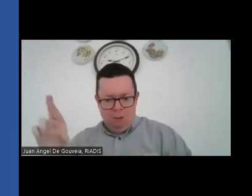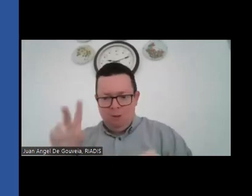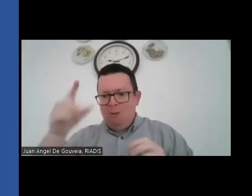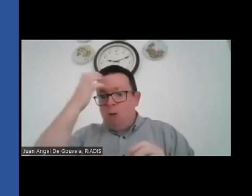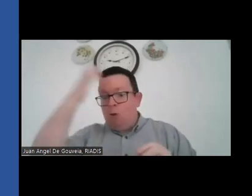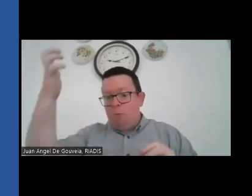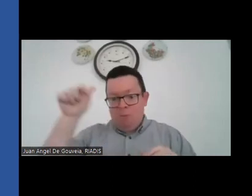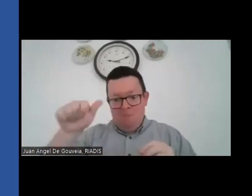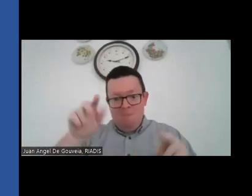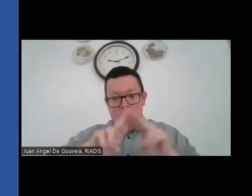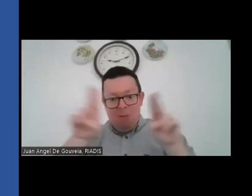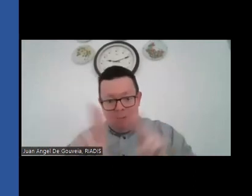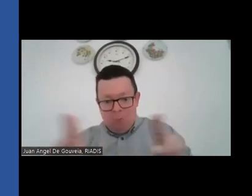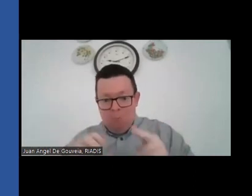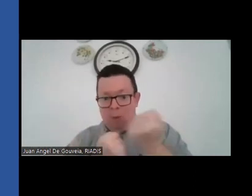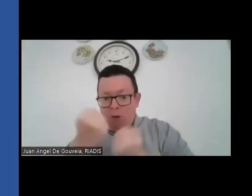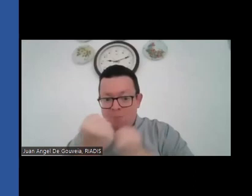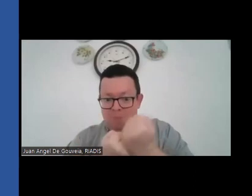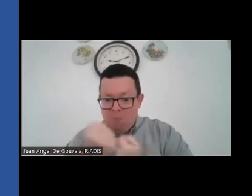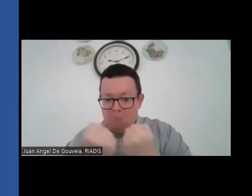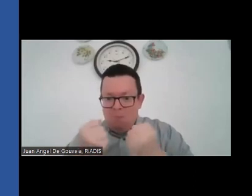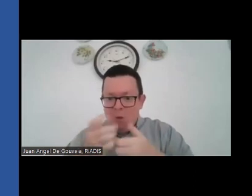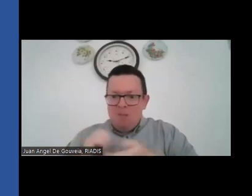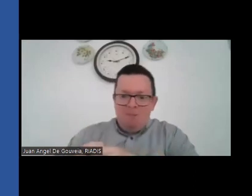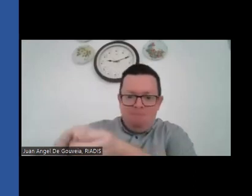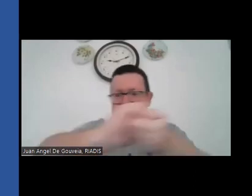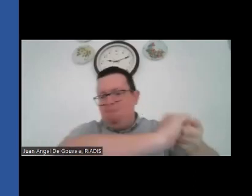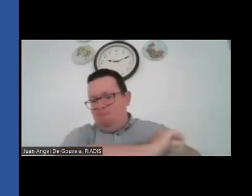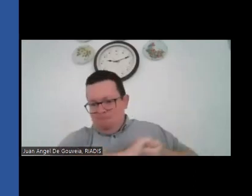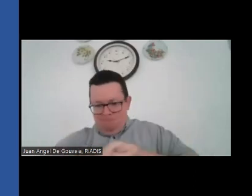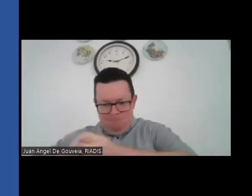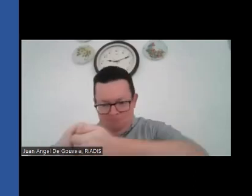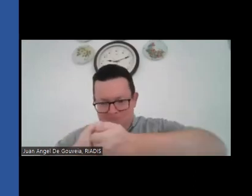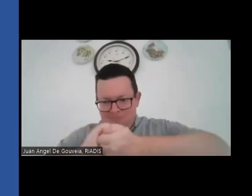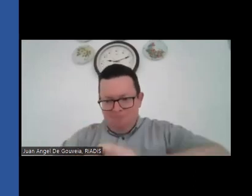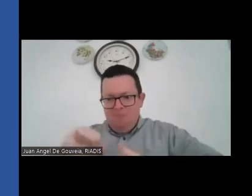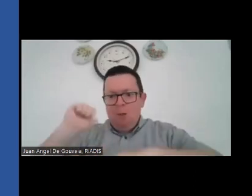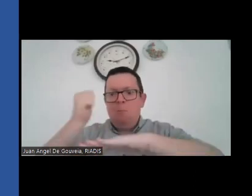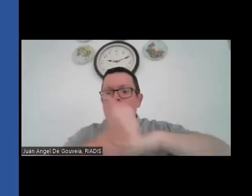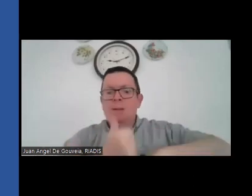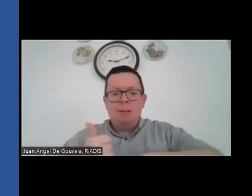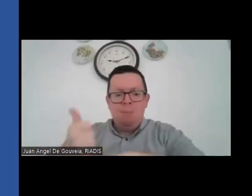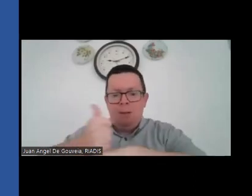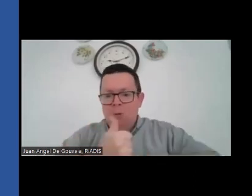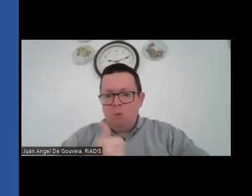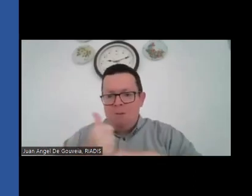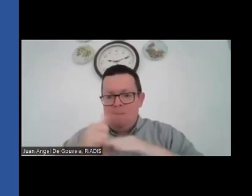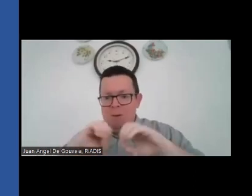cooperation agencies should consider this participation of OPDs, the Organization of Persons with